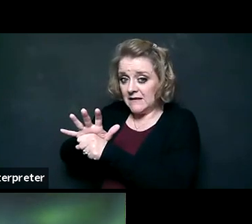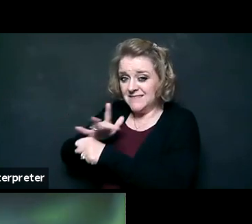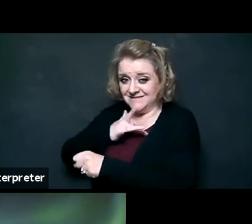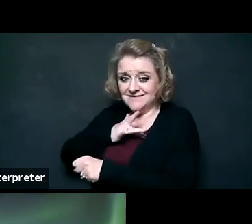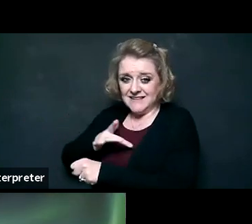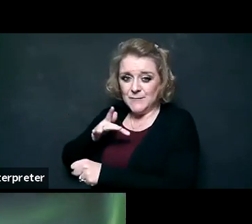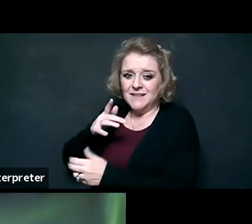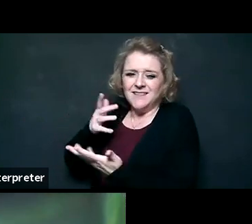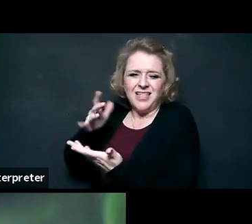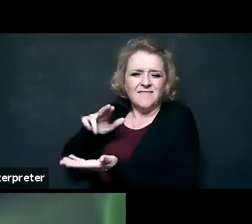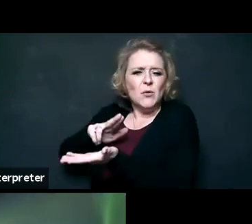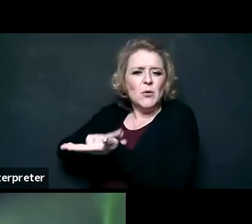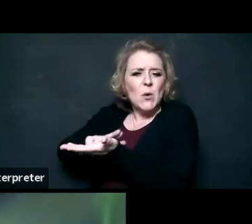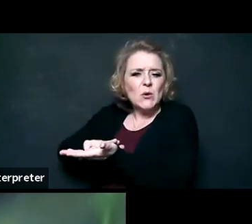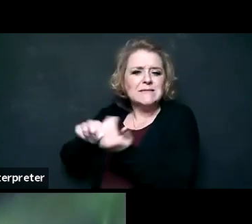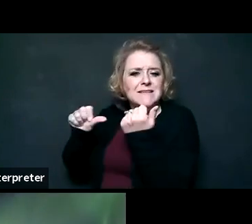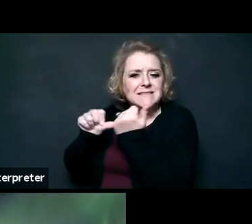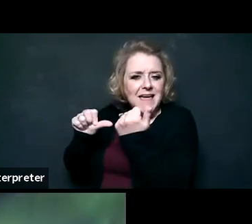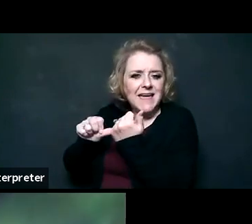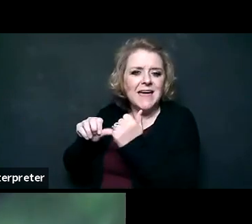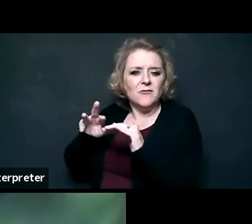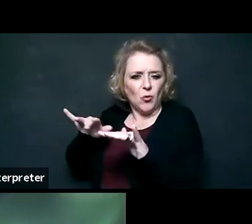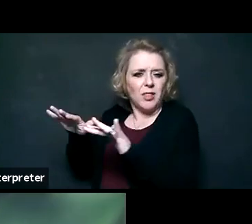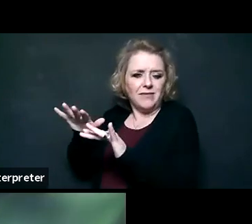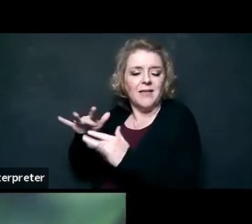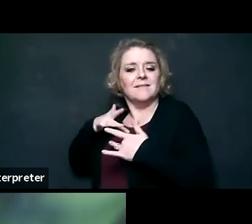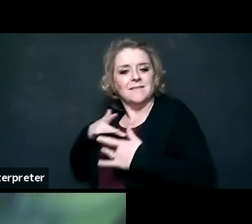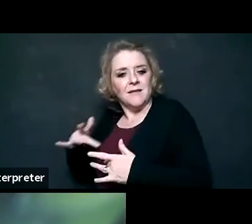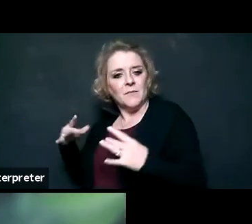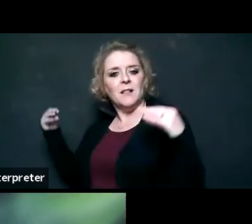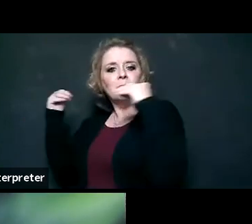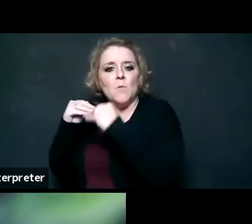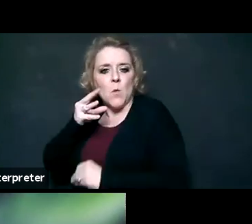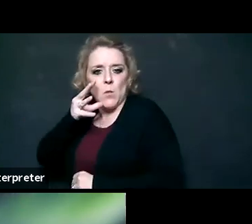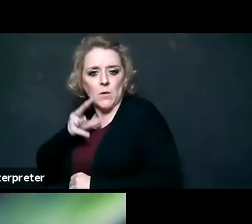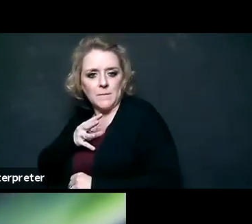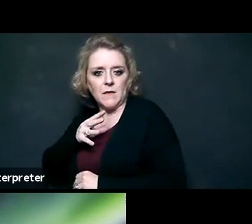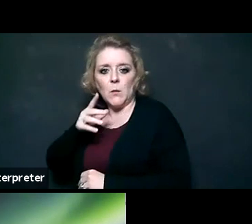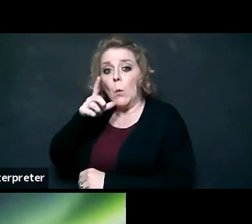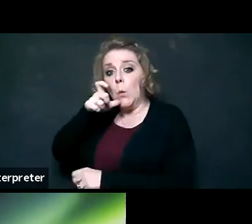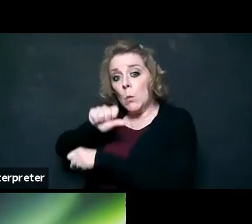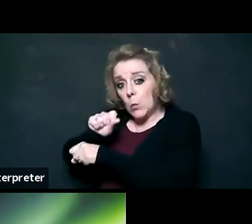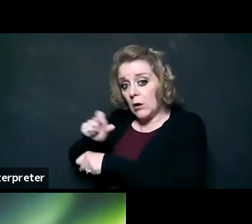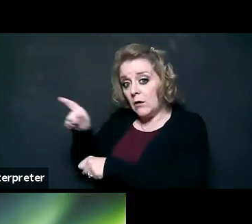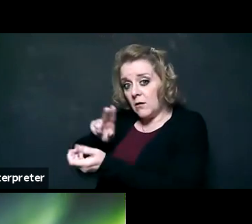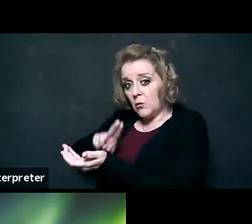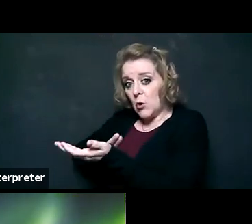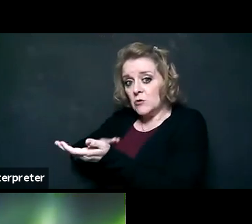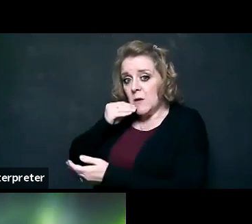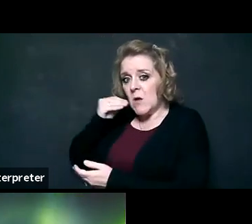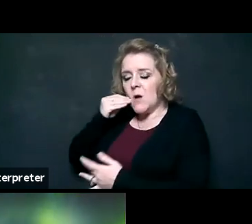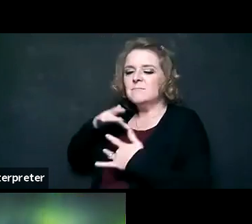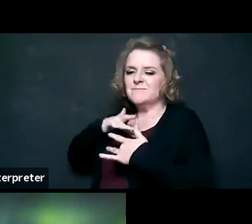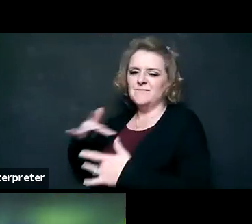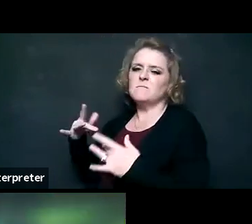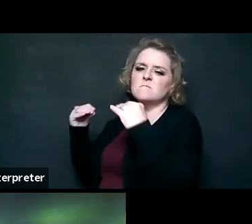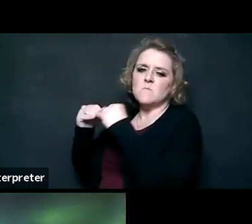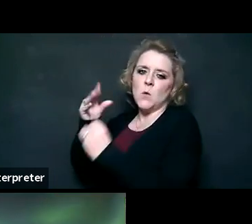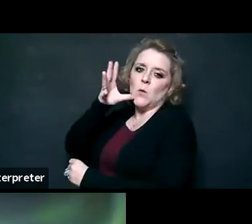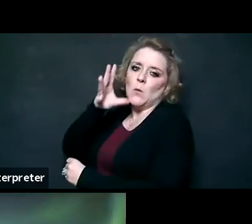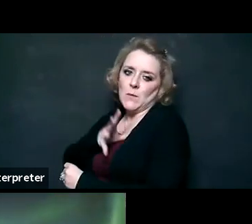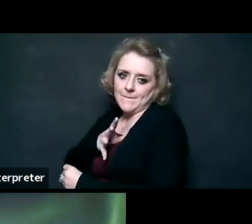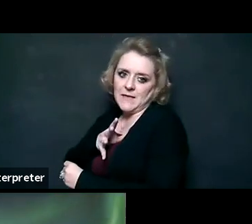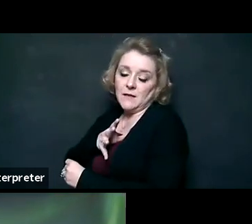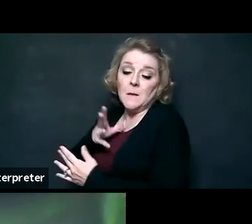especially when we're looking at nurses' aides and some of the individuals in the nursing homes or the workers in the nursing homes, that tends to be more women. And I think that